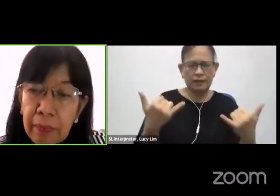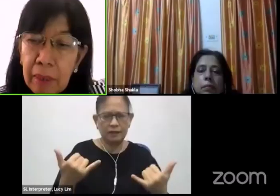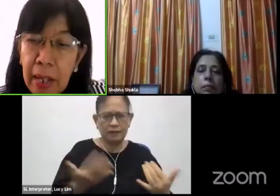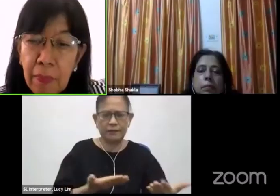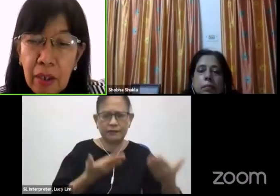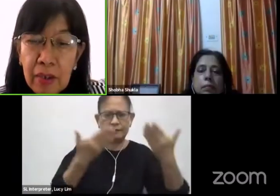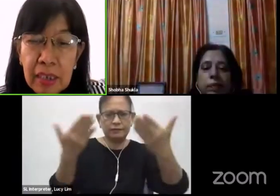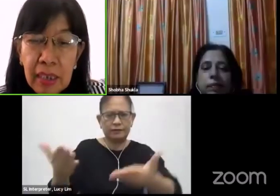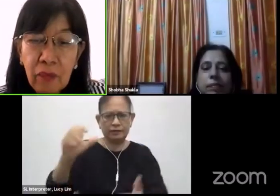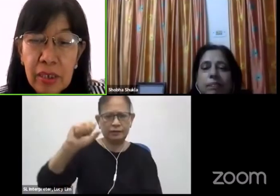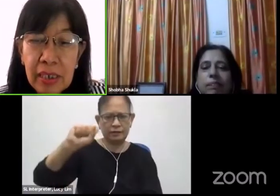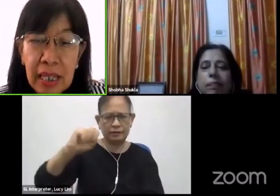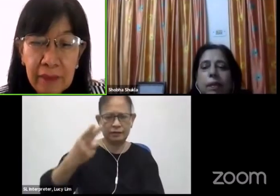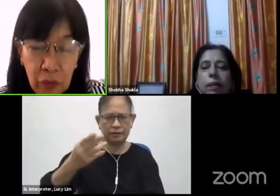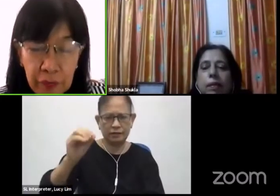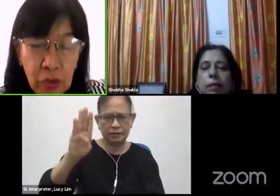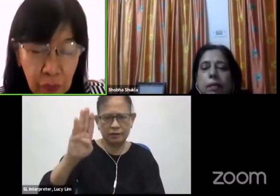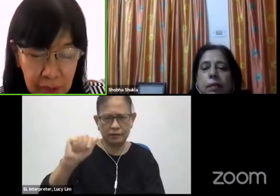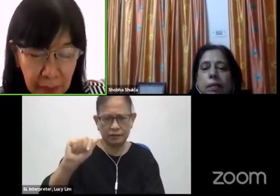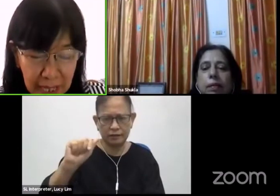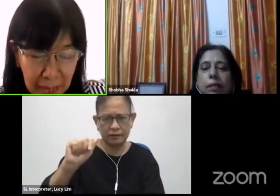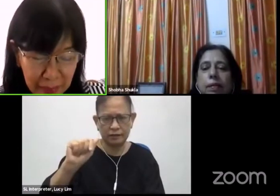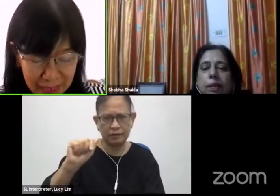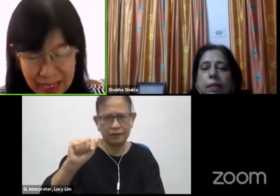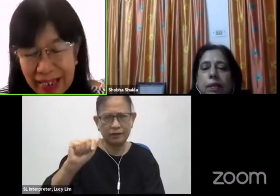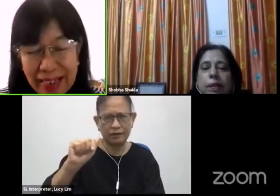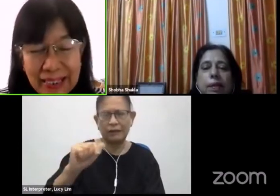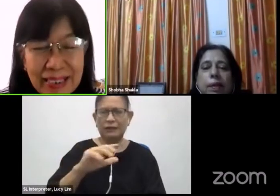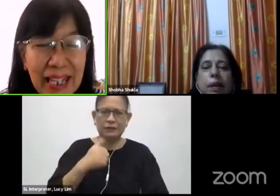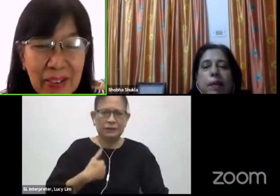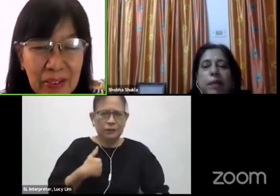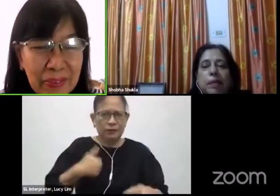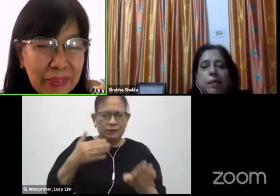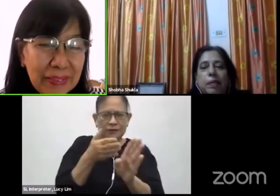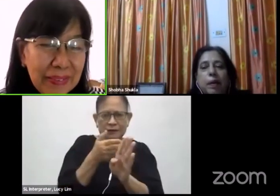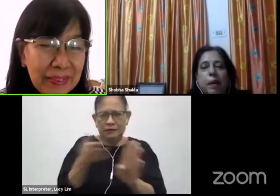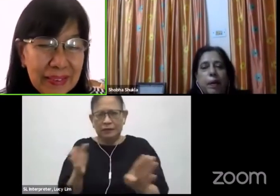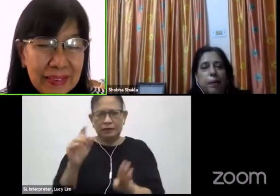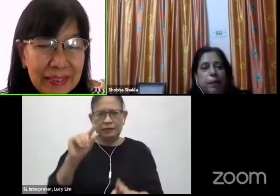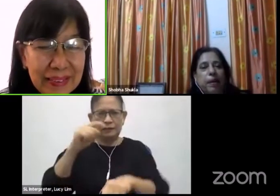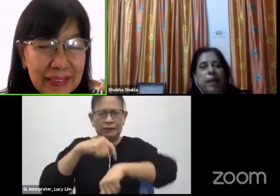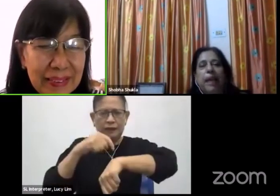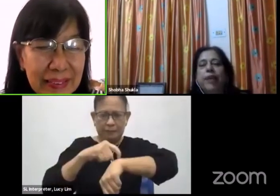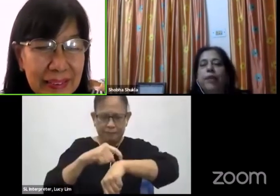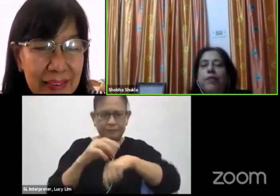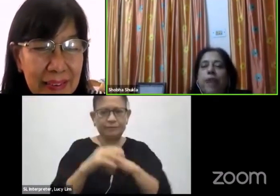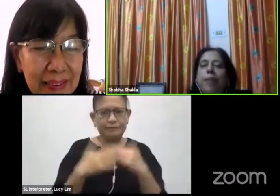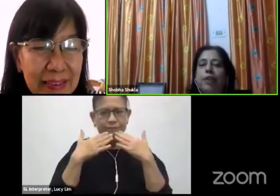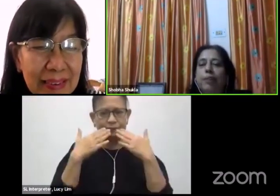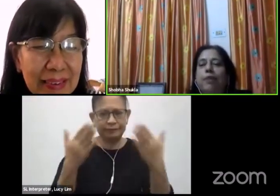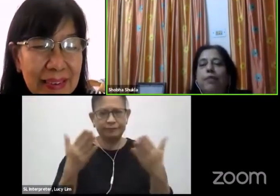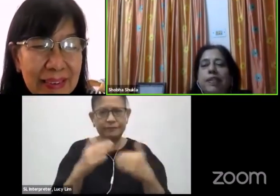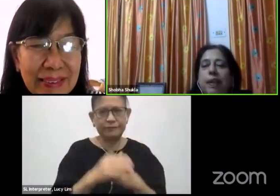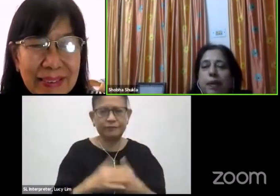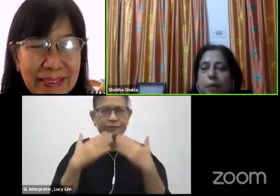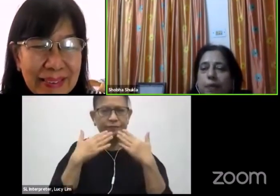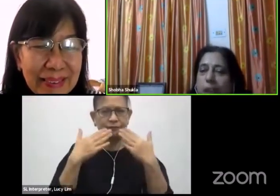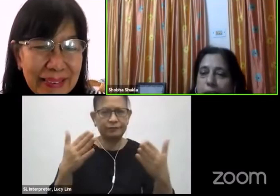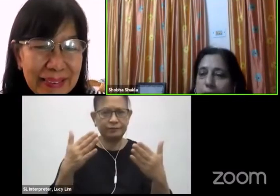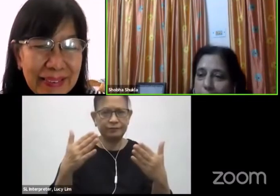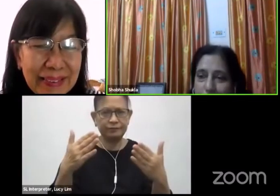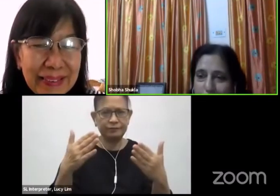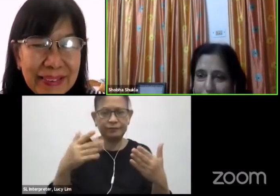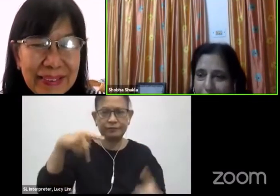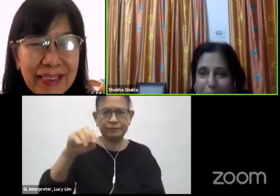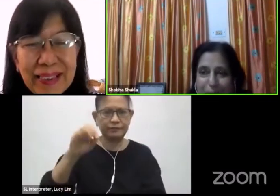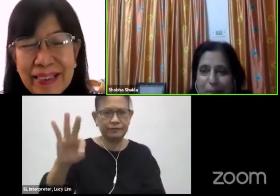Shuba. And my apology if we have overshoot sometimes. Thank you. Thank you very much, Professor. You've done